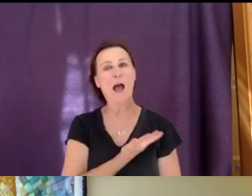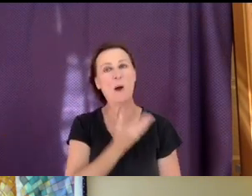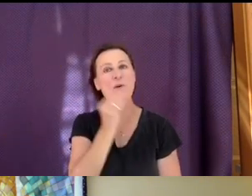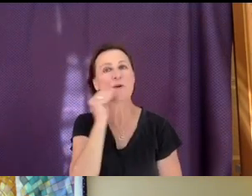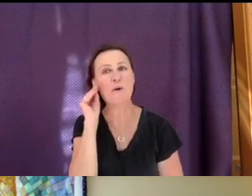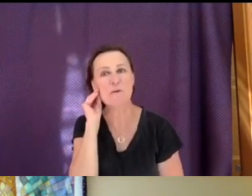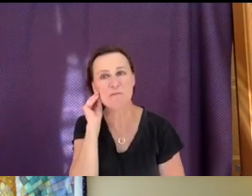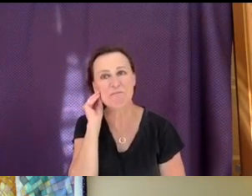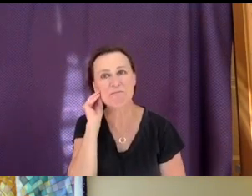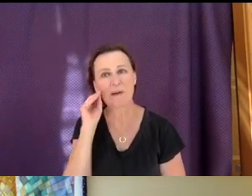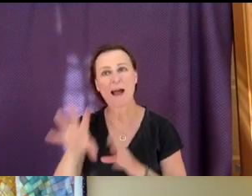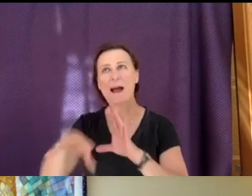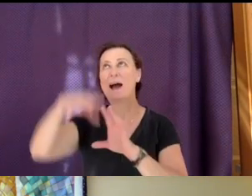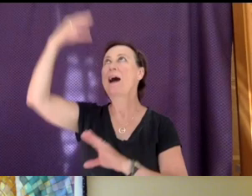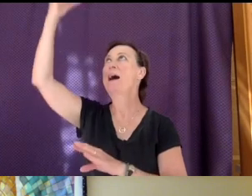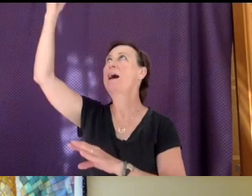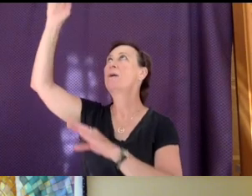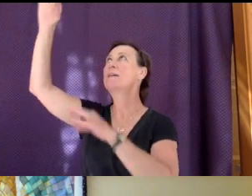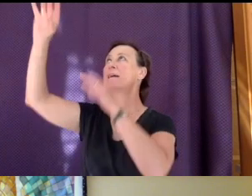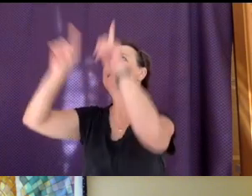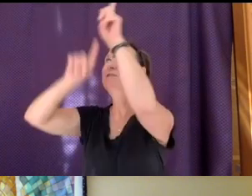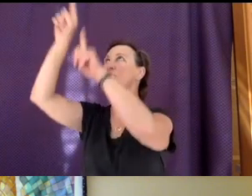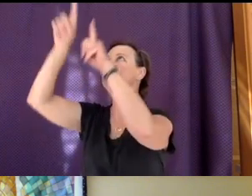of the stars have we come.